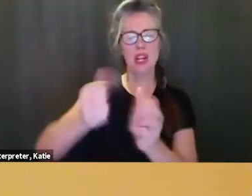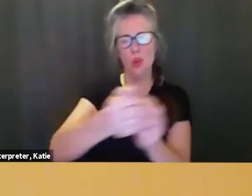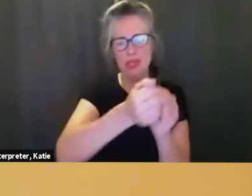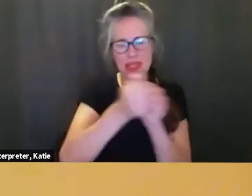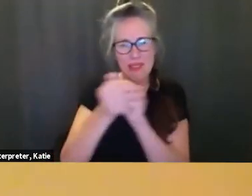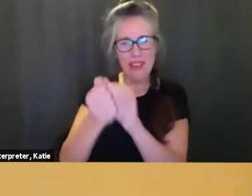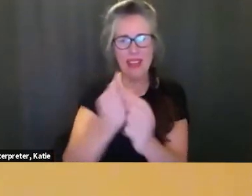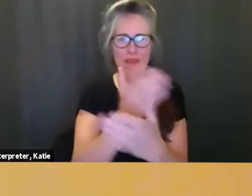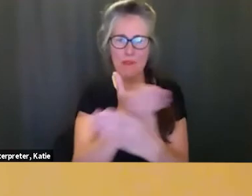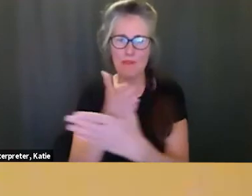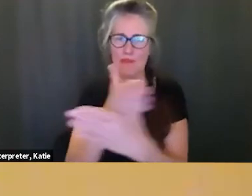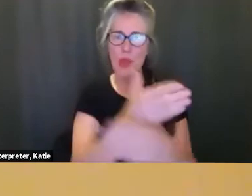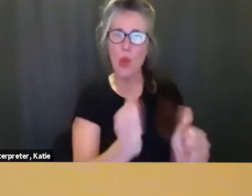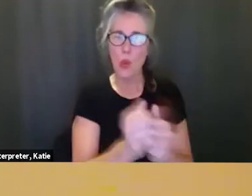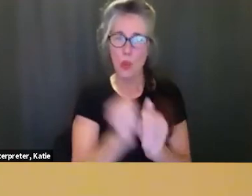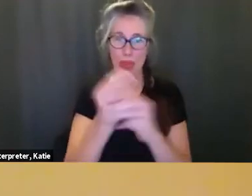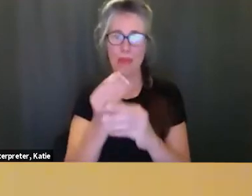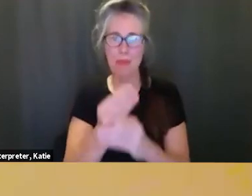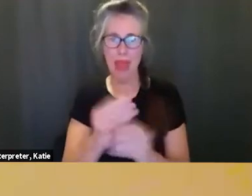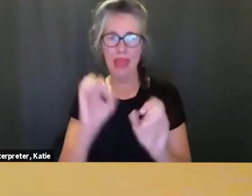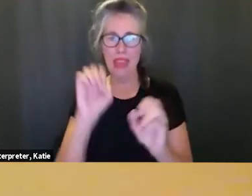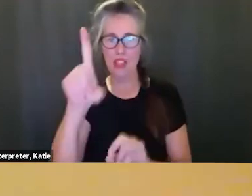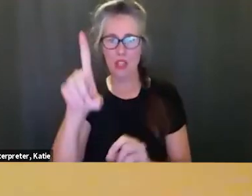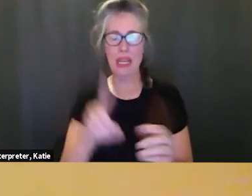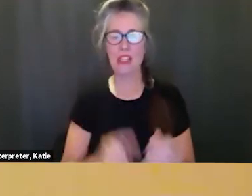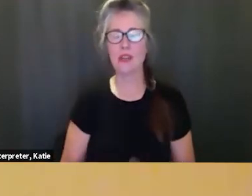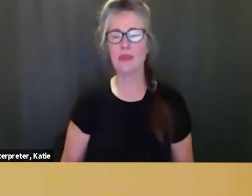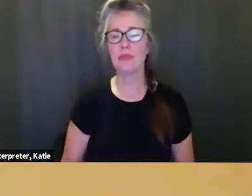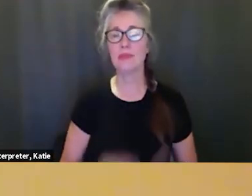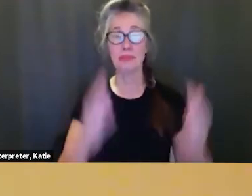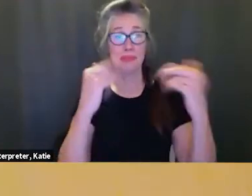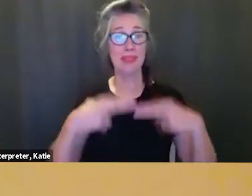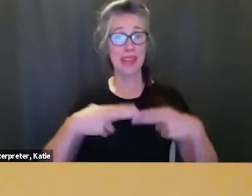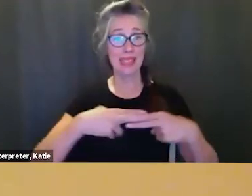math education. Next slide.